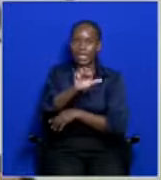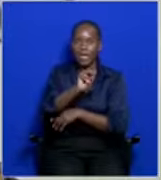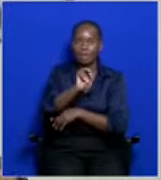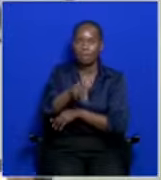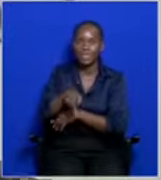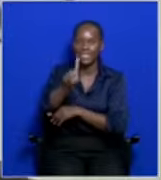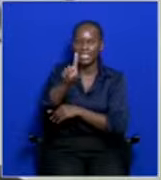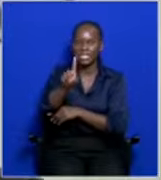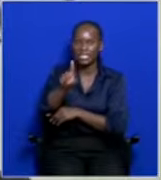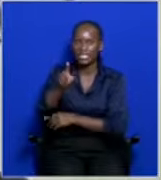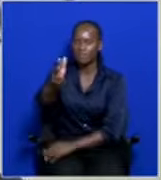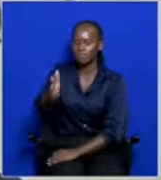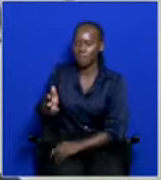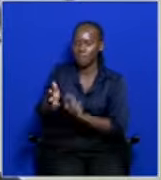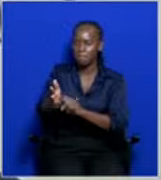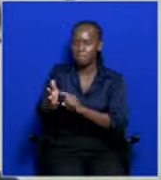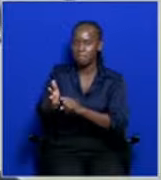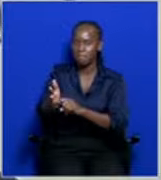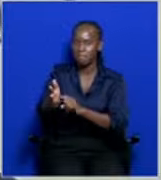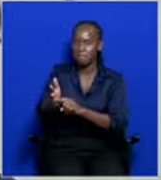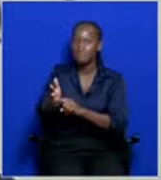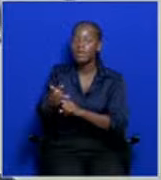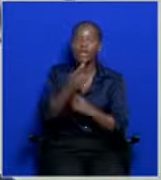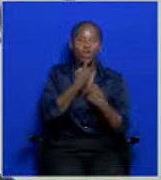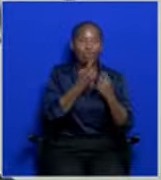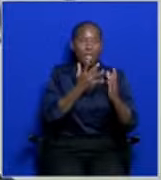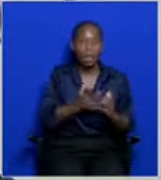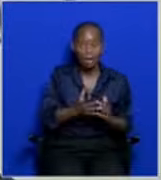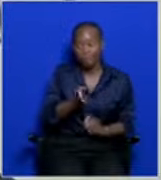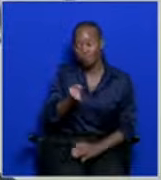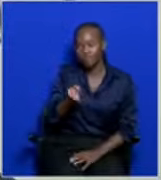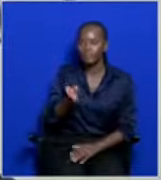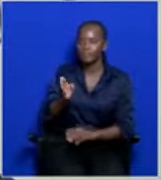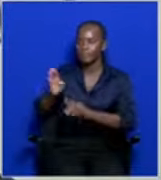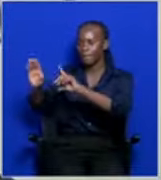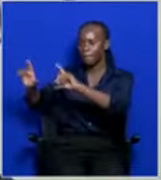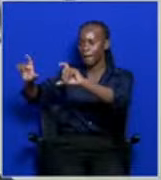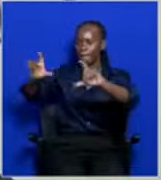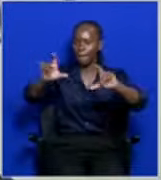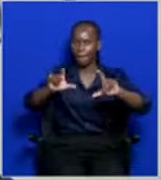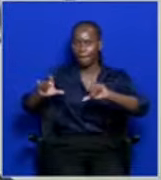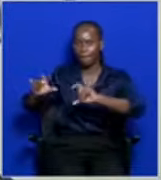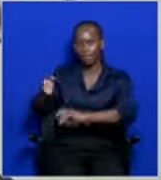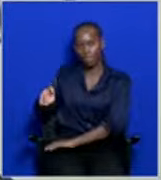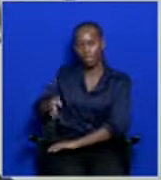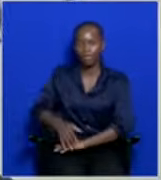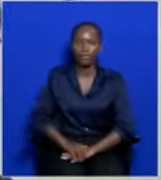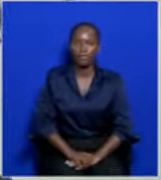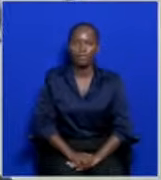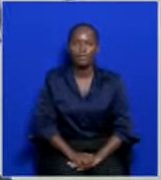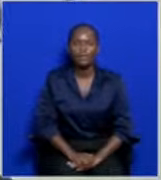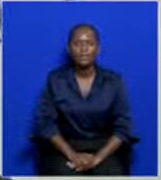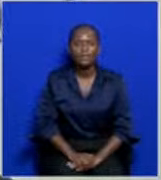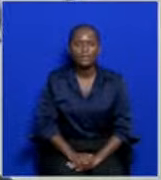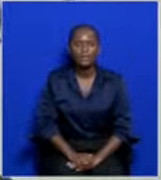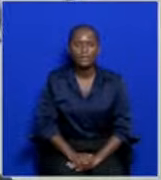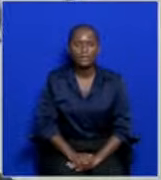victim, the complainant. Did they form part of the docket at the time the complaint was